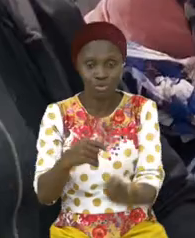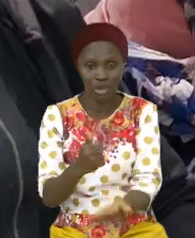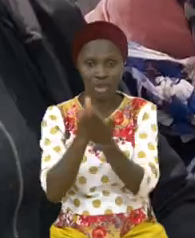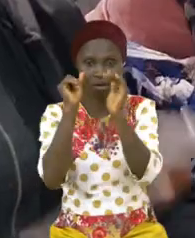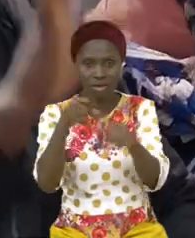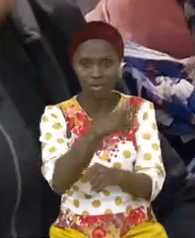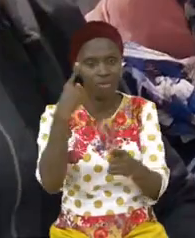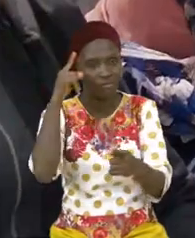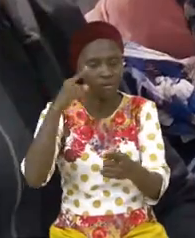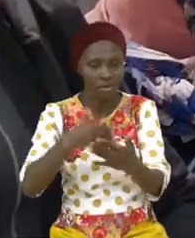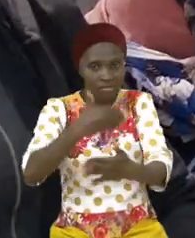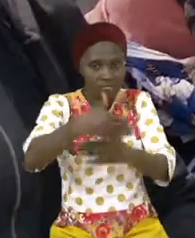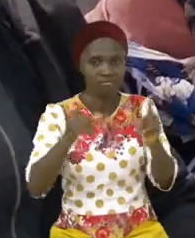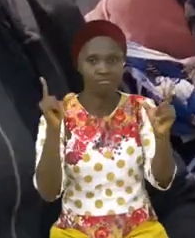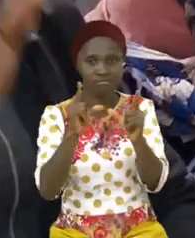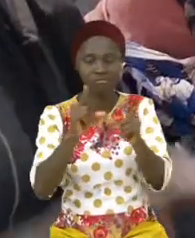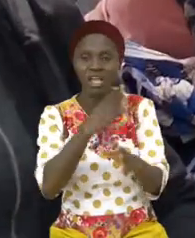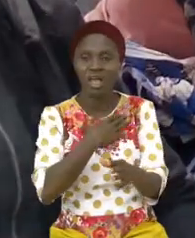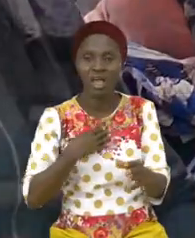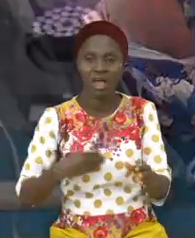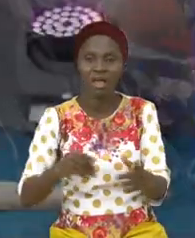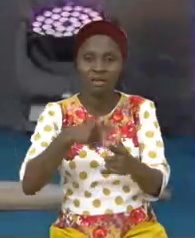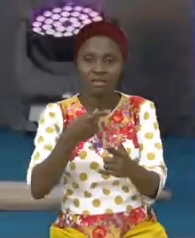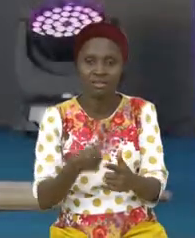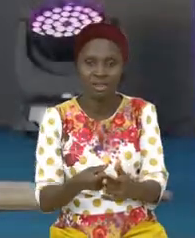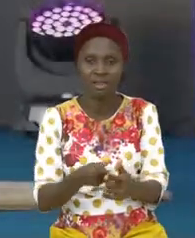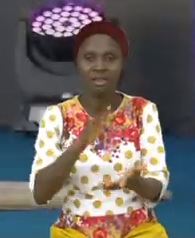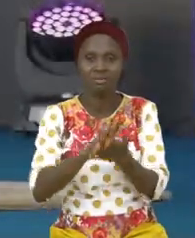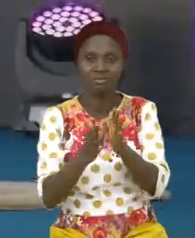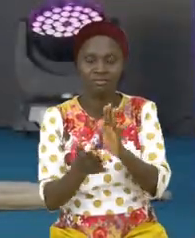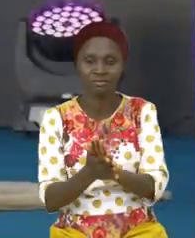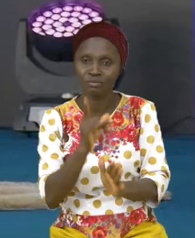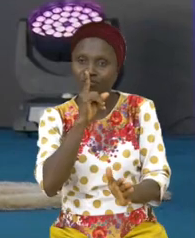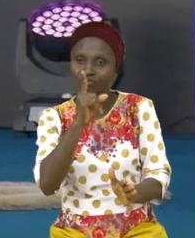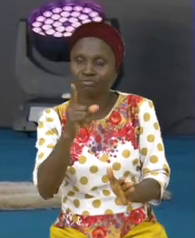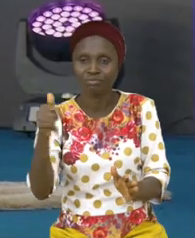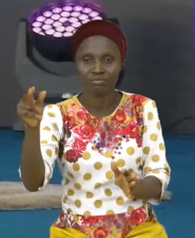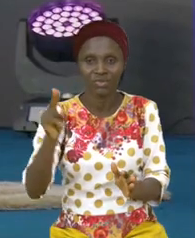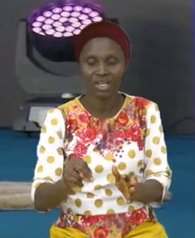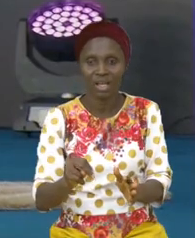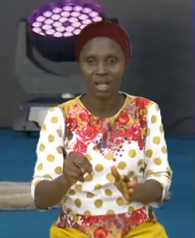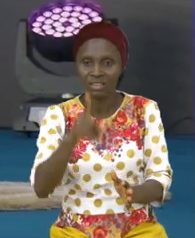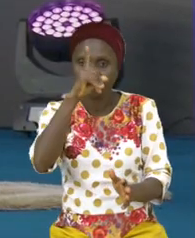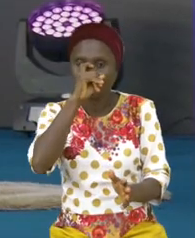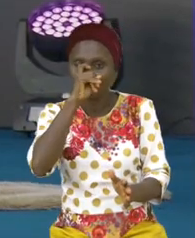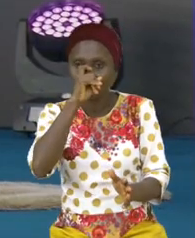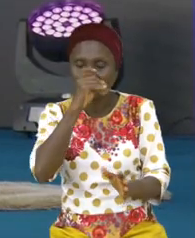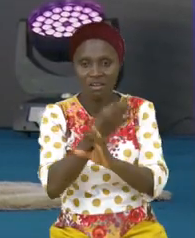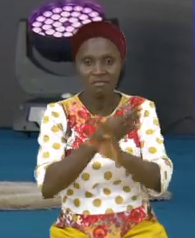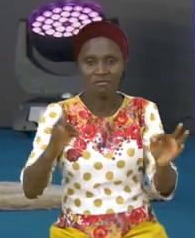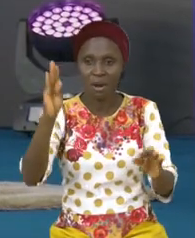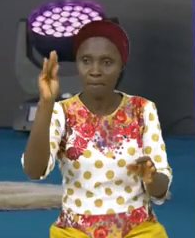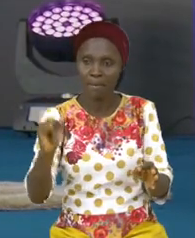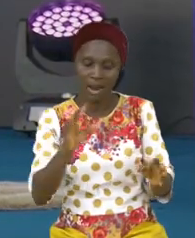level. Yeah. And then you become truly an eagle, emancipated by